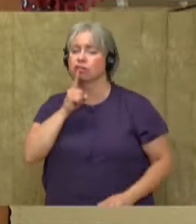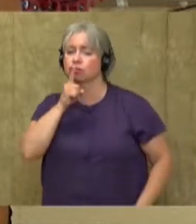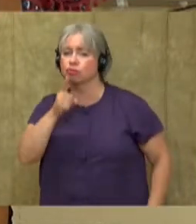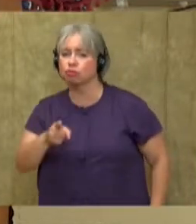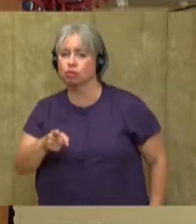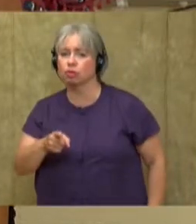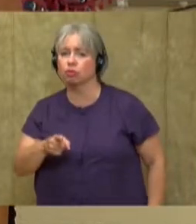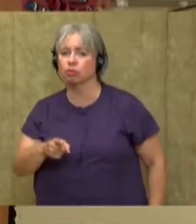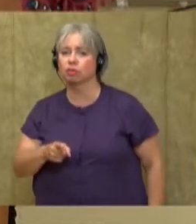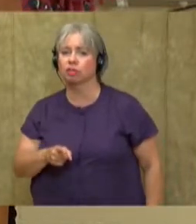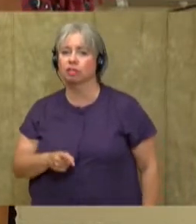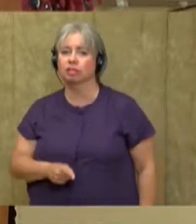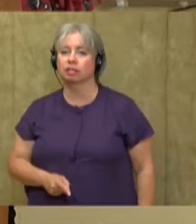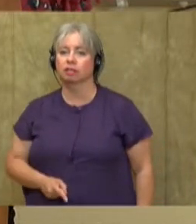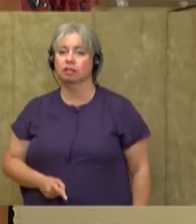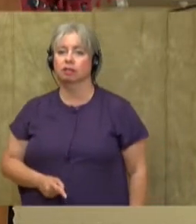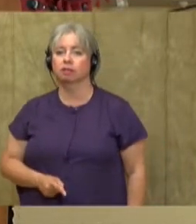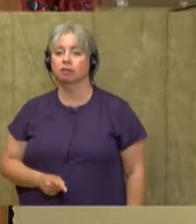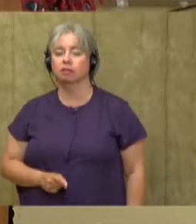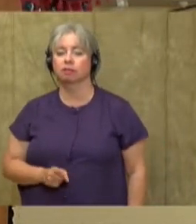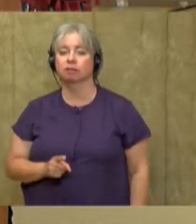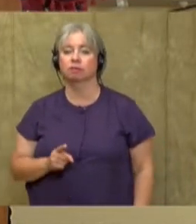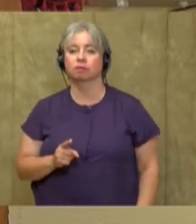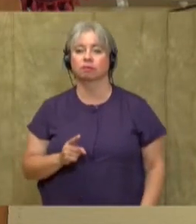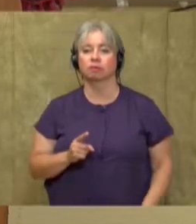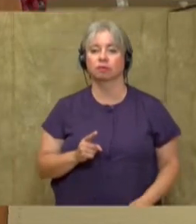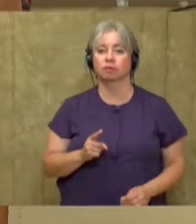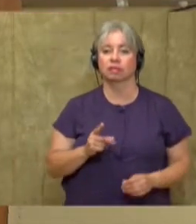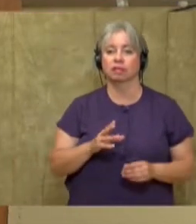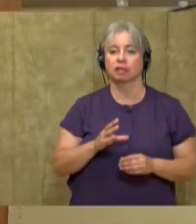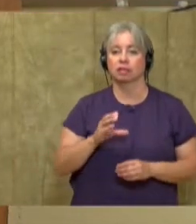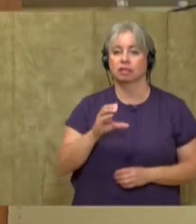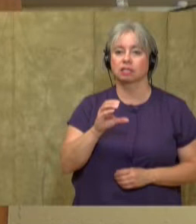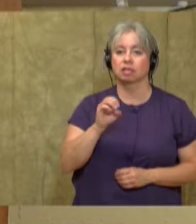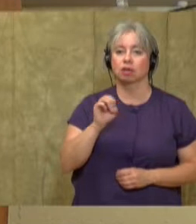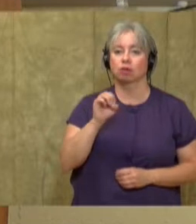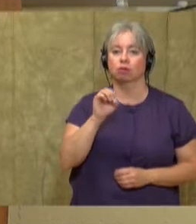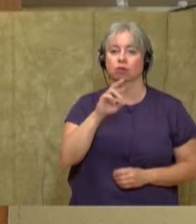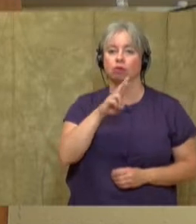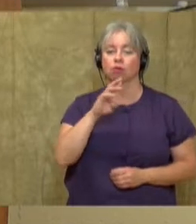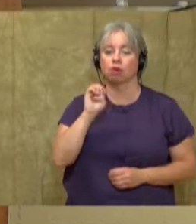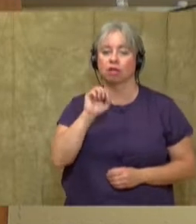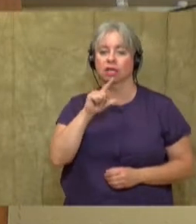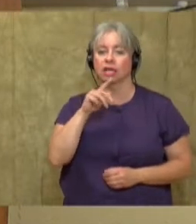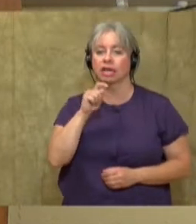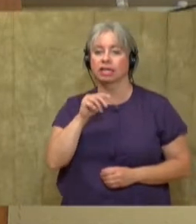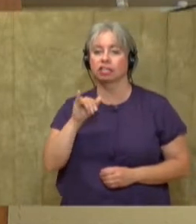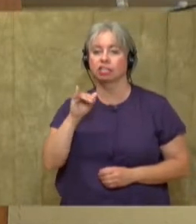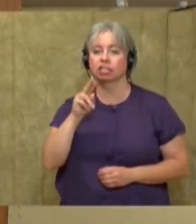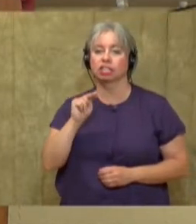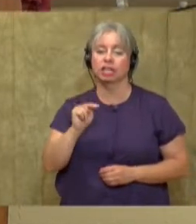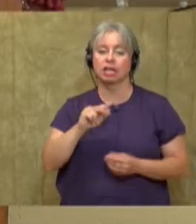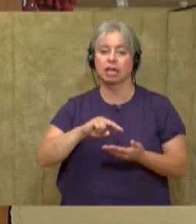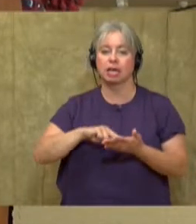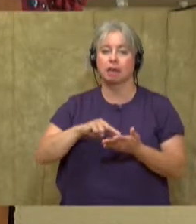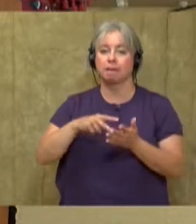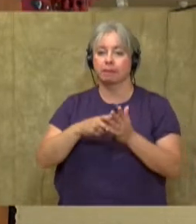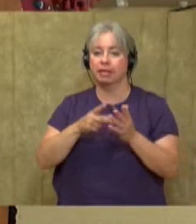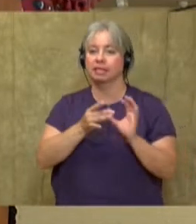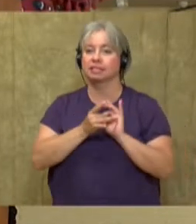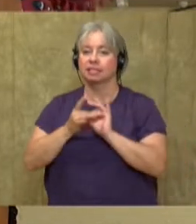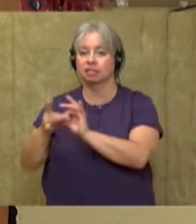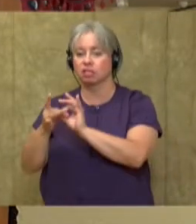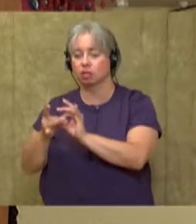Correlation is just the mathematical term for association. It's a little more educated, I guess, or not